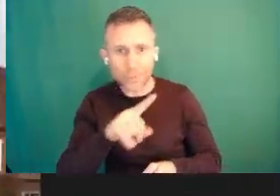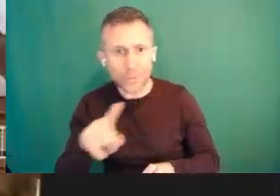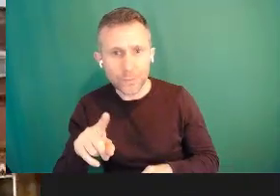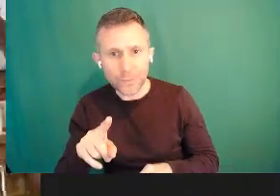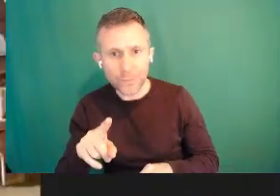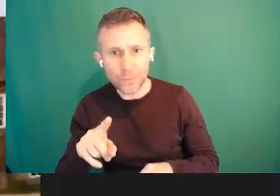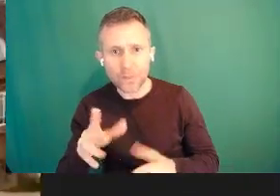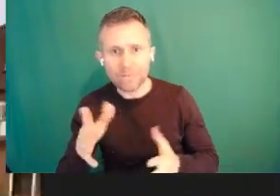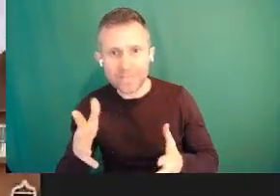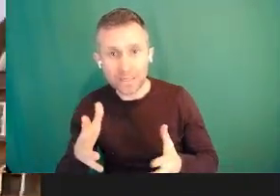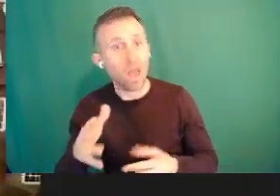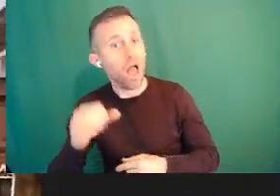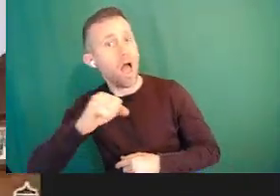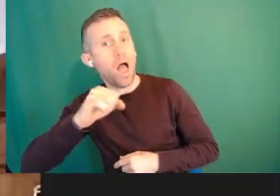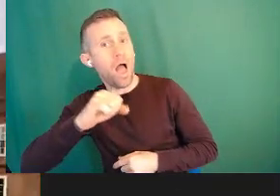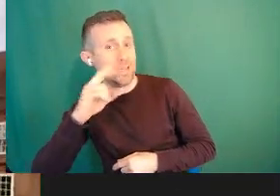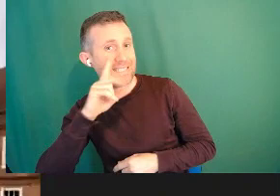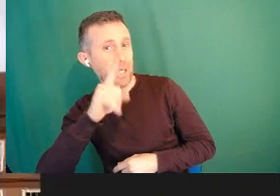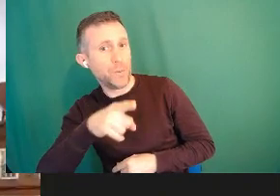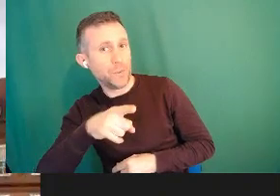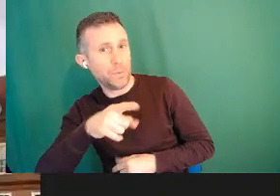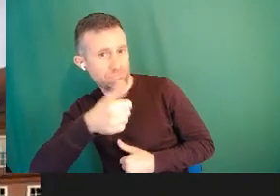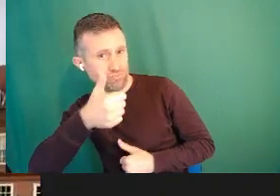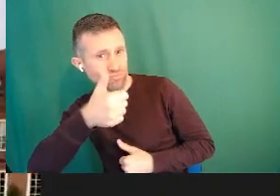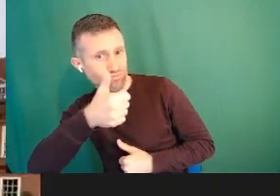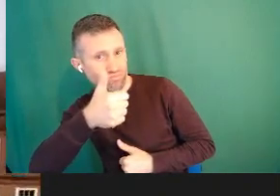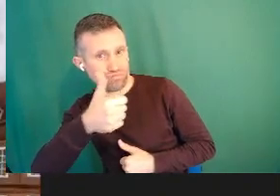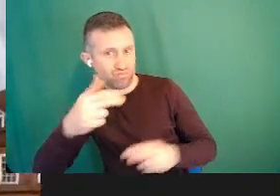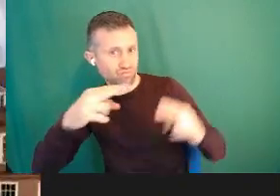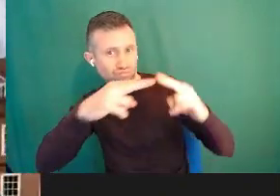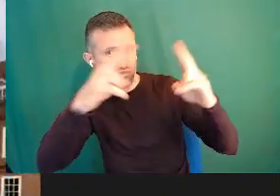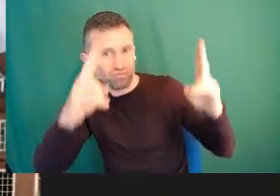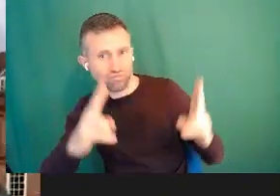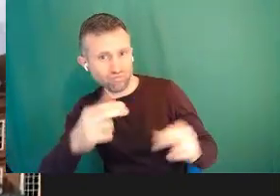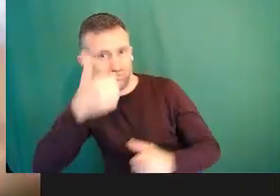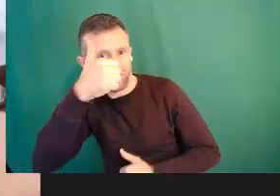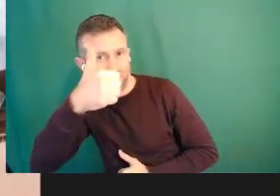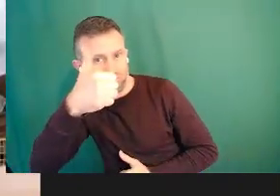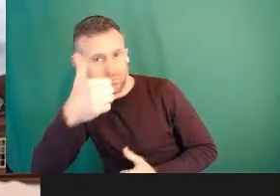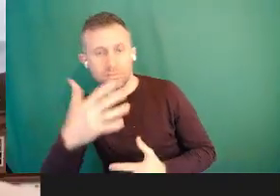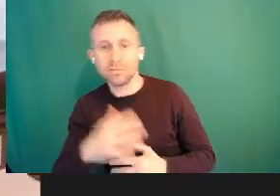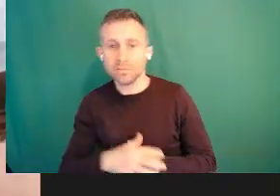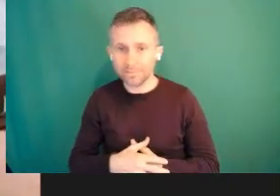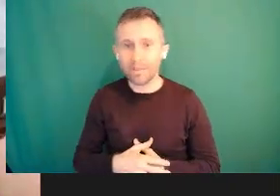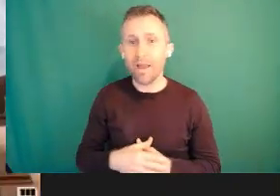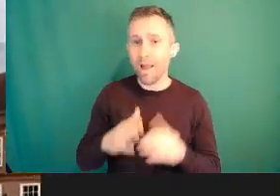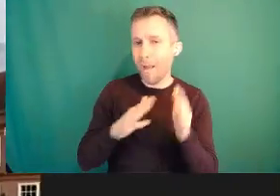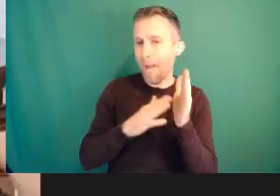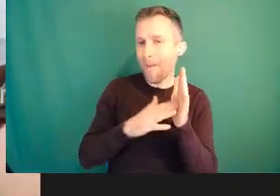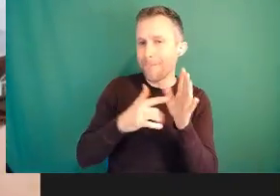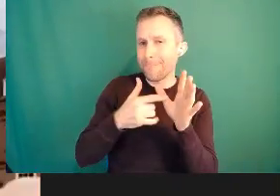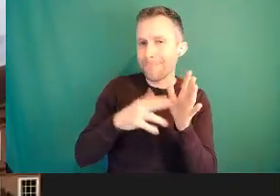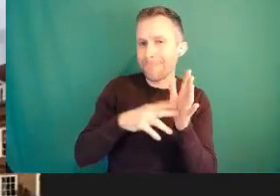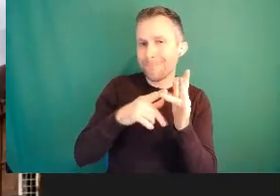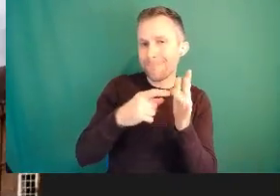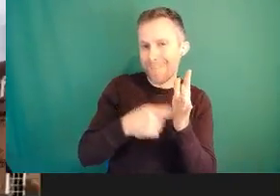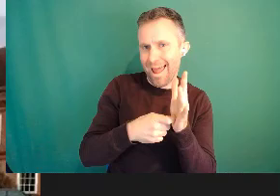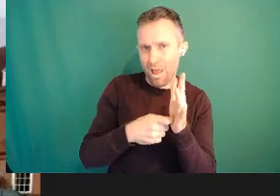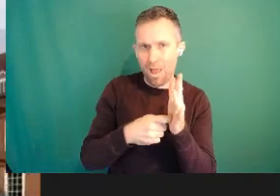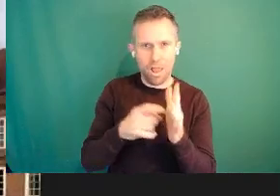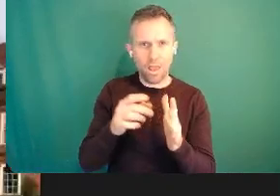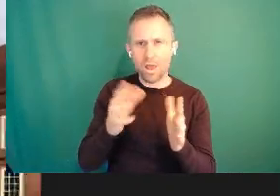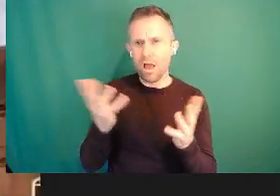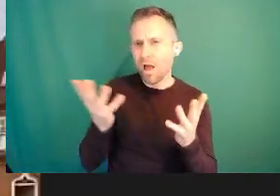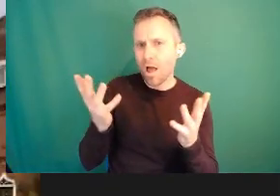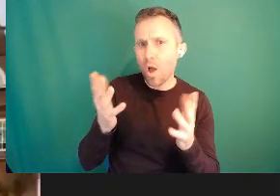house. Cool. So the manor house, the oldest wing of the manor house is this side, and it dates